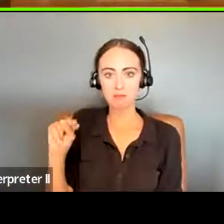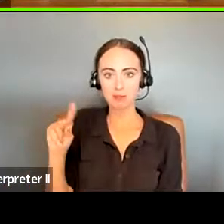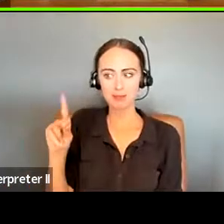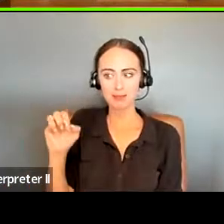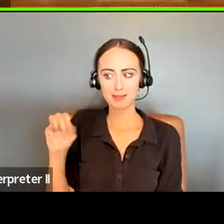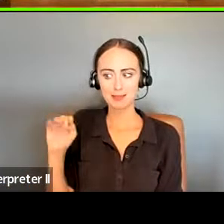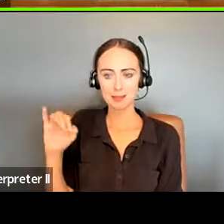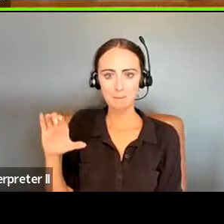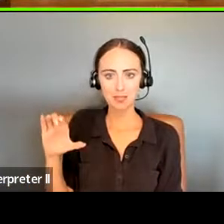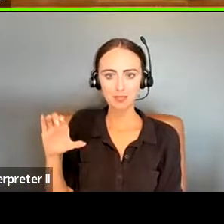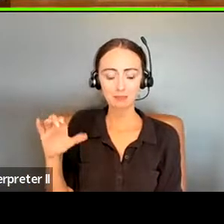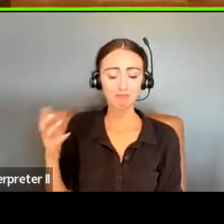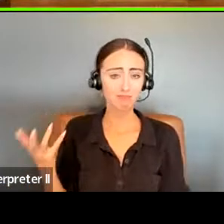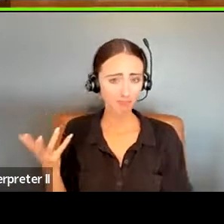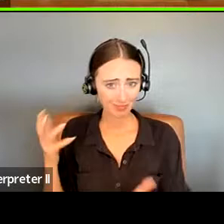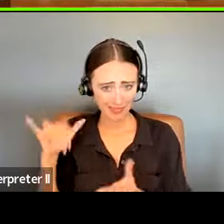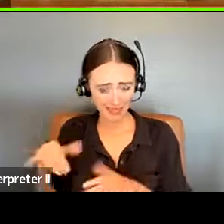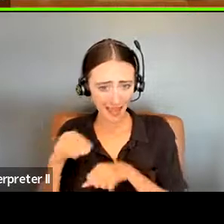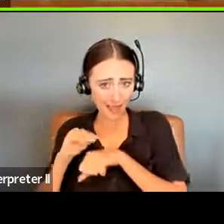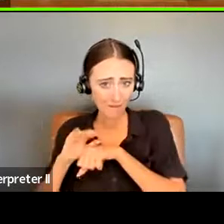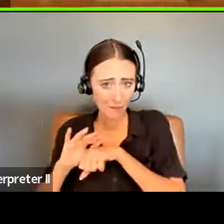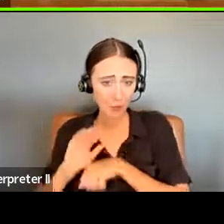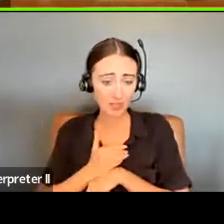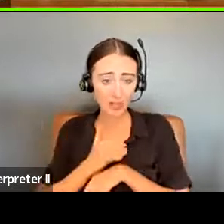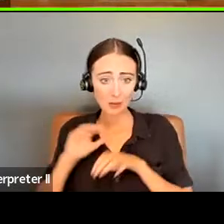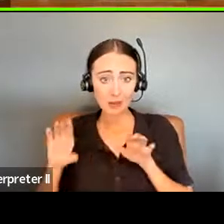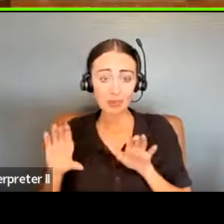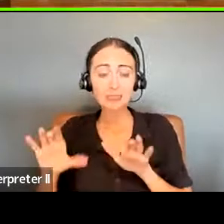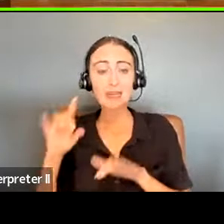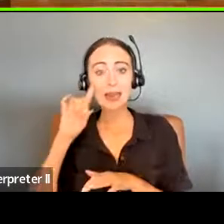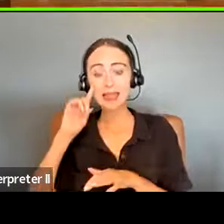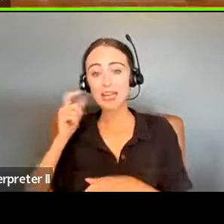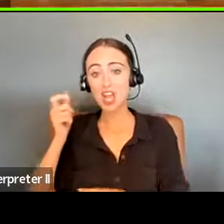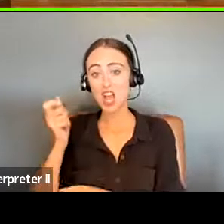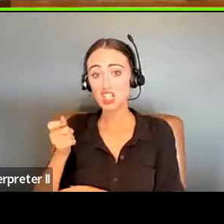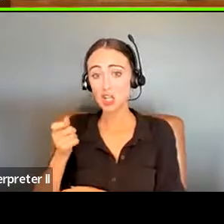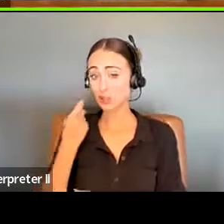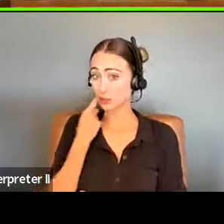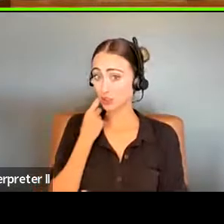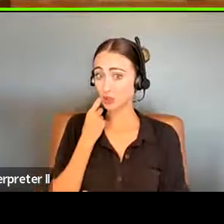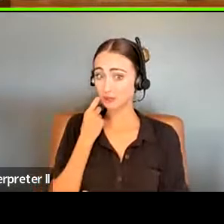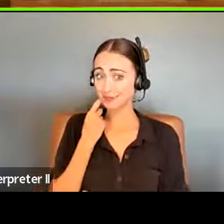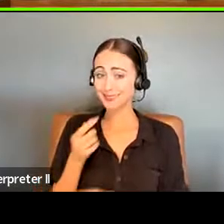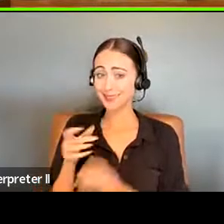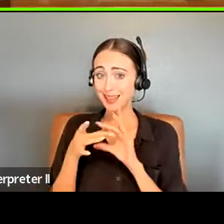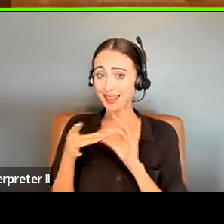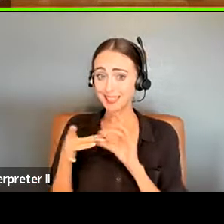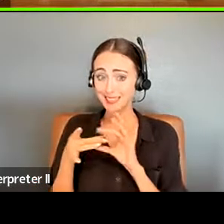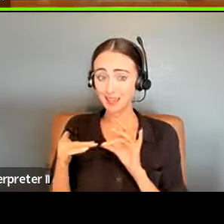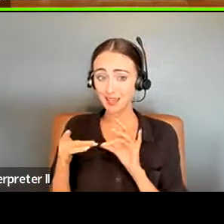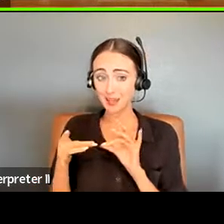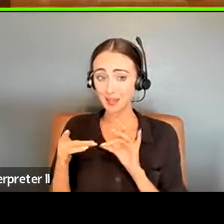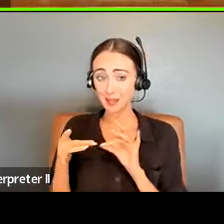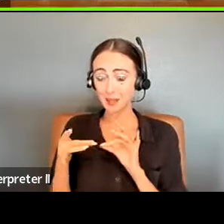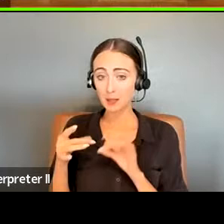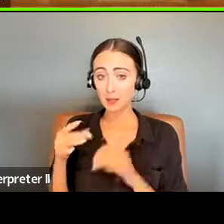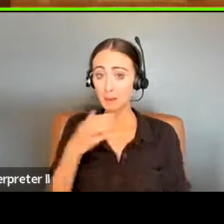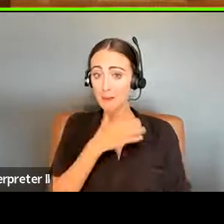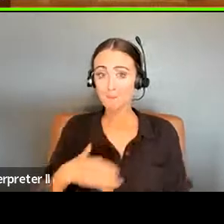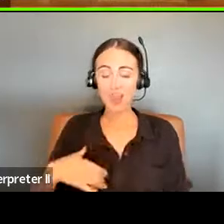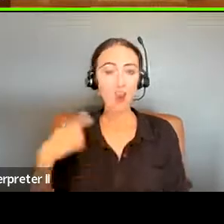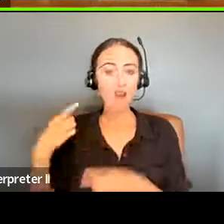somehow affects what we do. And then I think a judge recently said that the mayor could